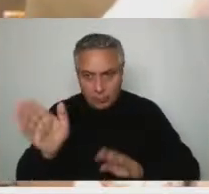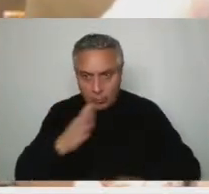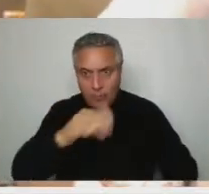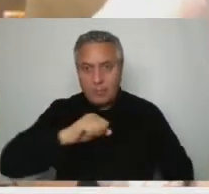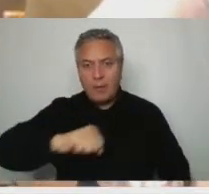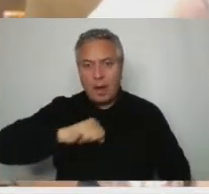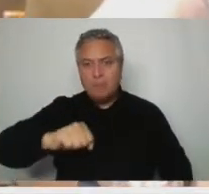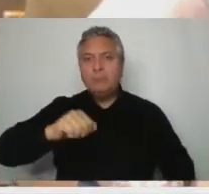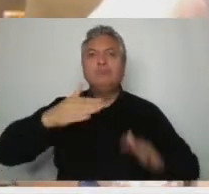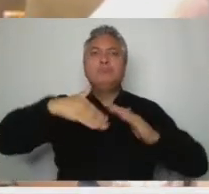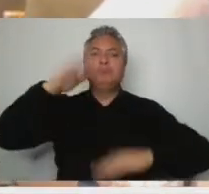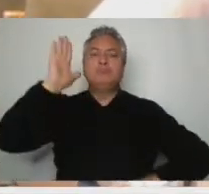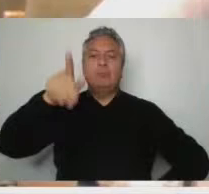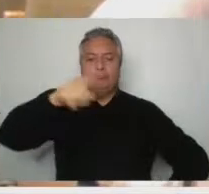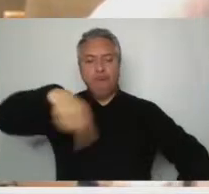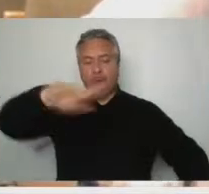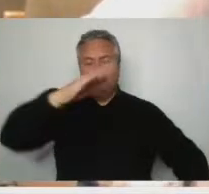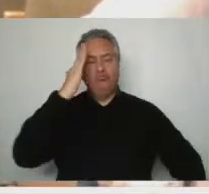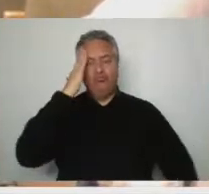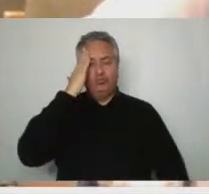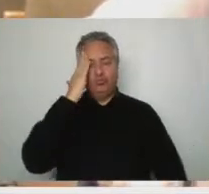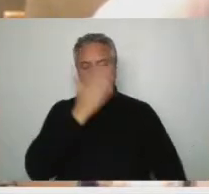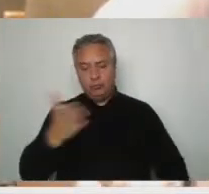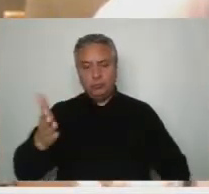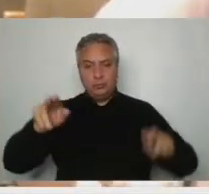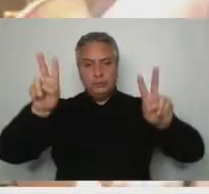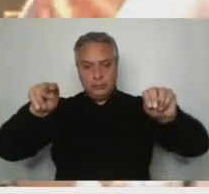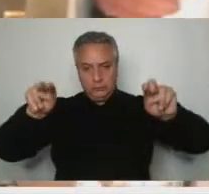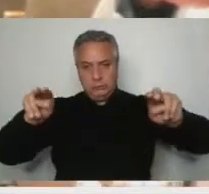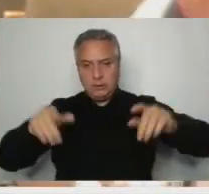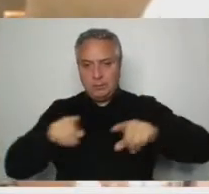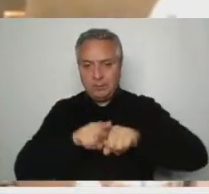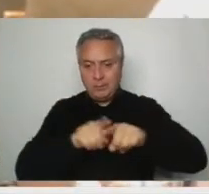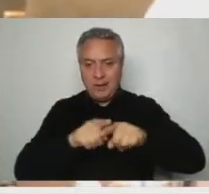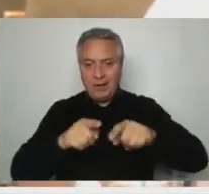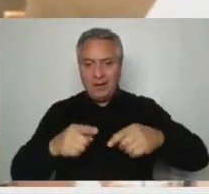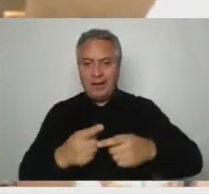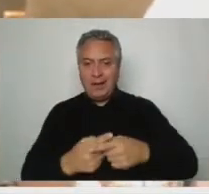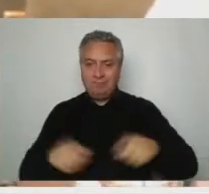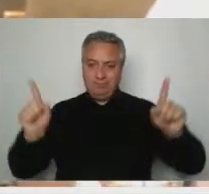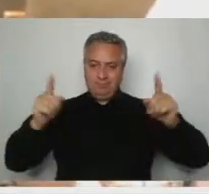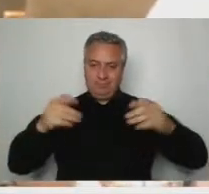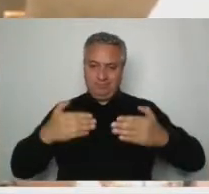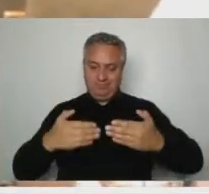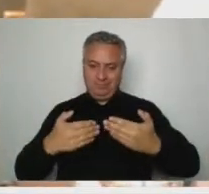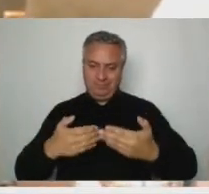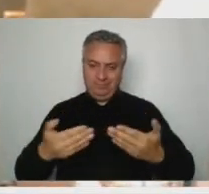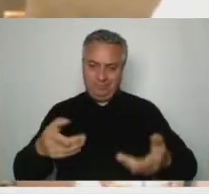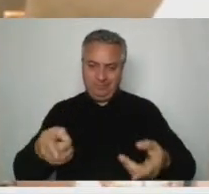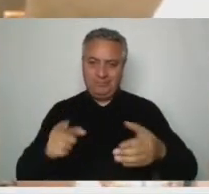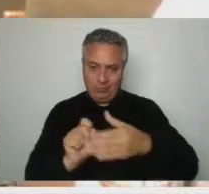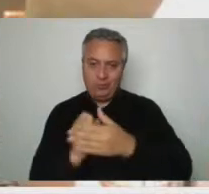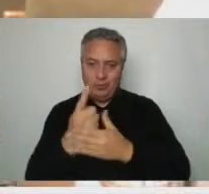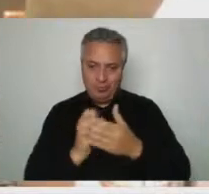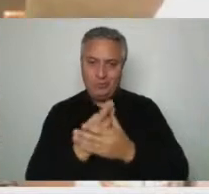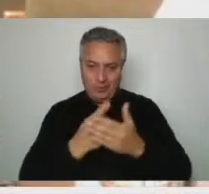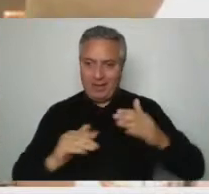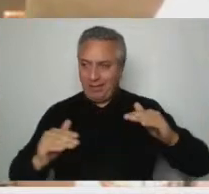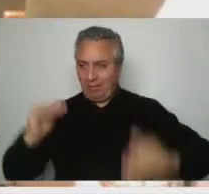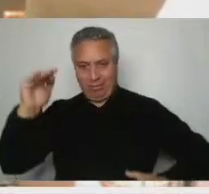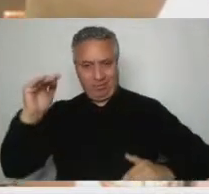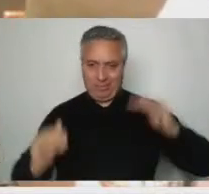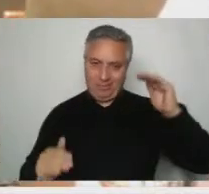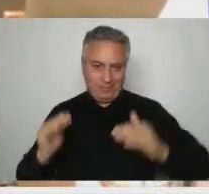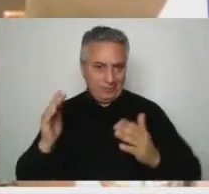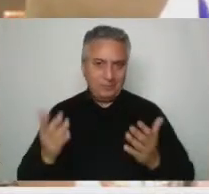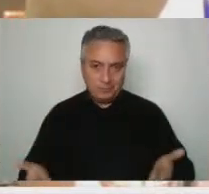this quicker. Secondly, another aspect of inequality is the issue of inequality applied to opportunities.